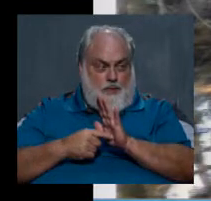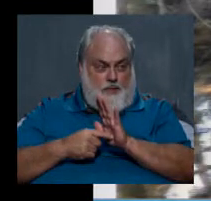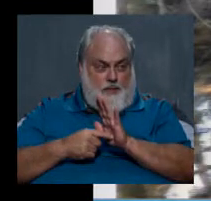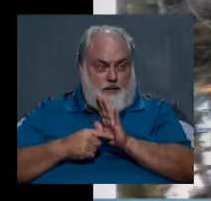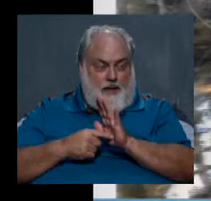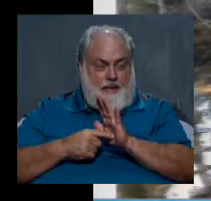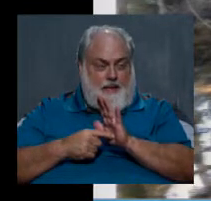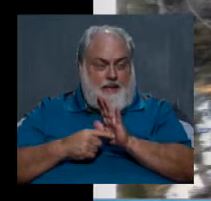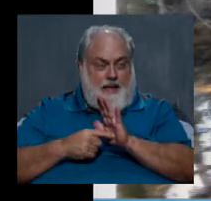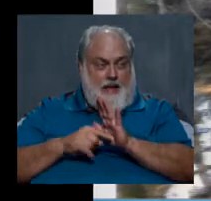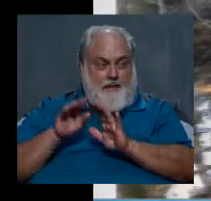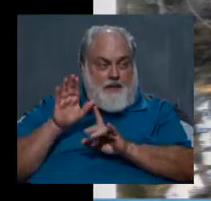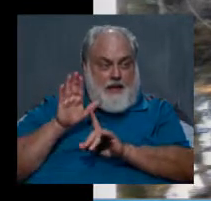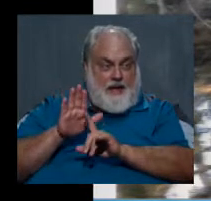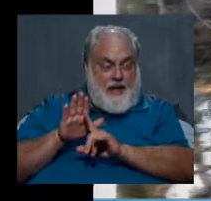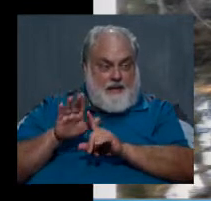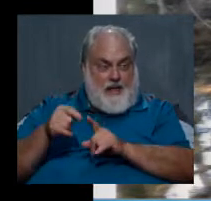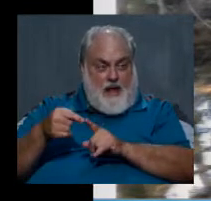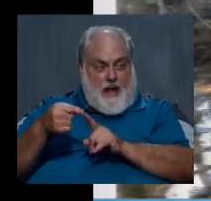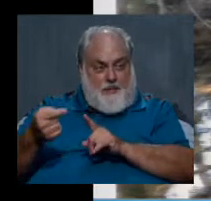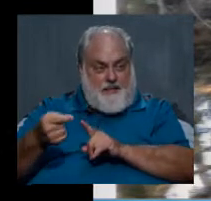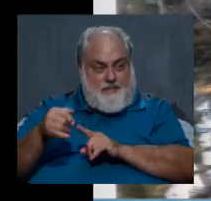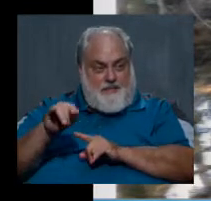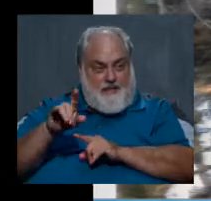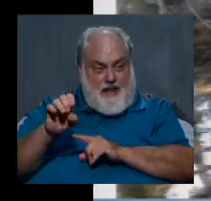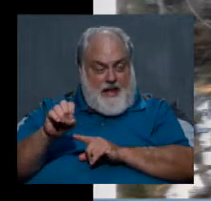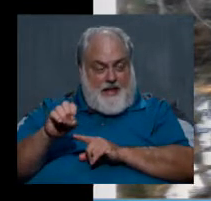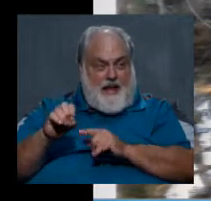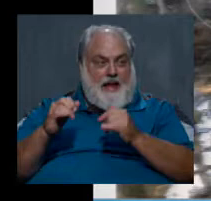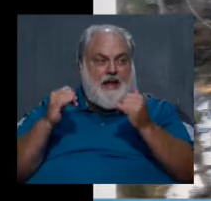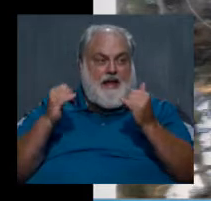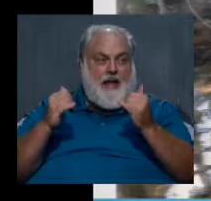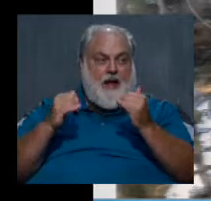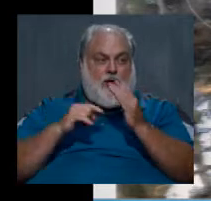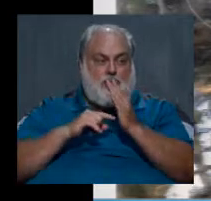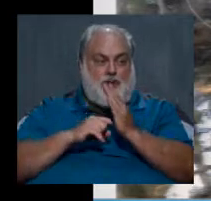That's a picture of the opposite side. As you can see, there's no